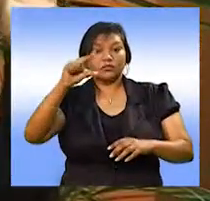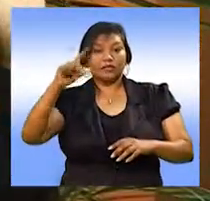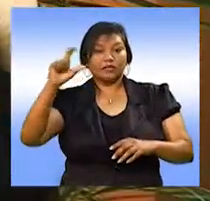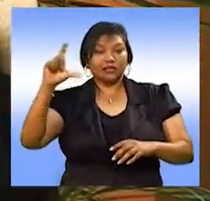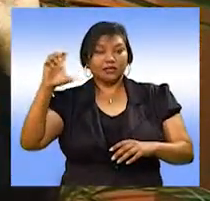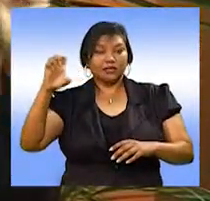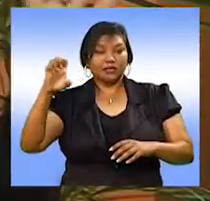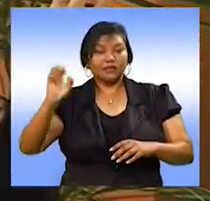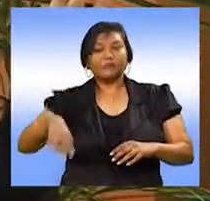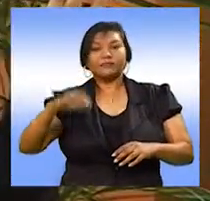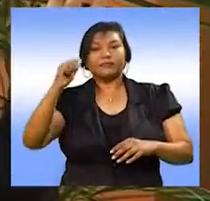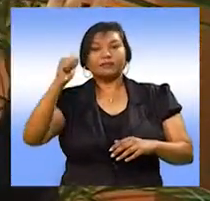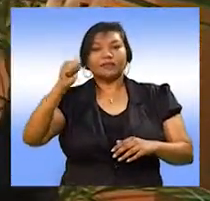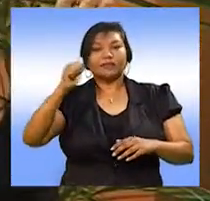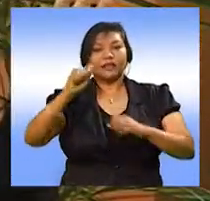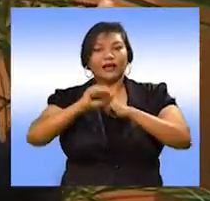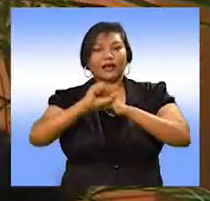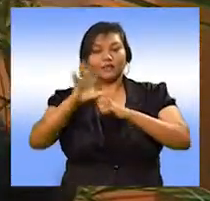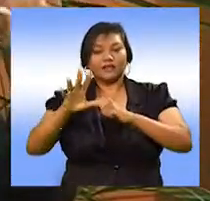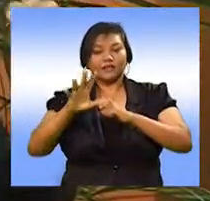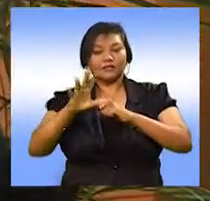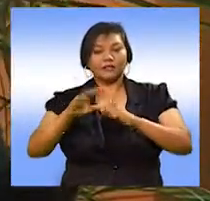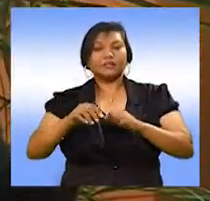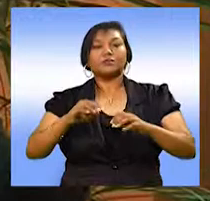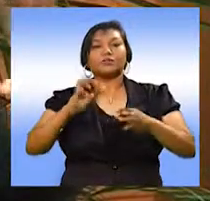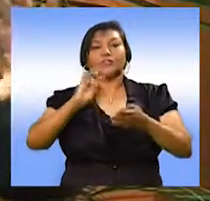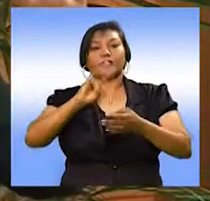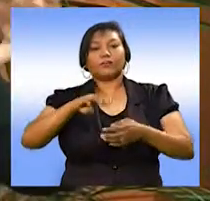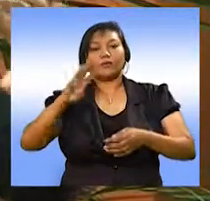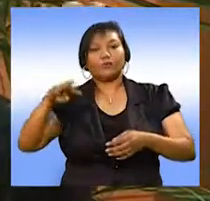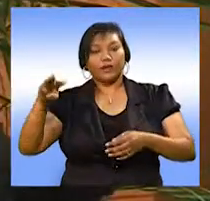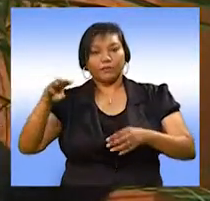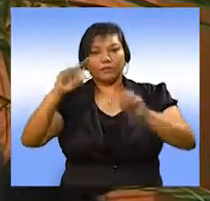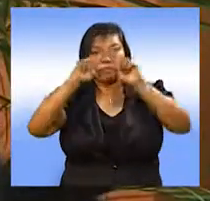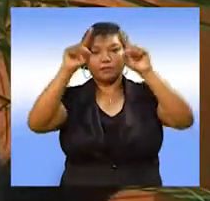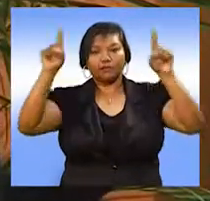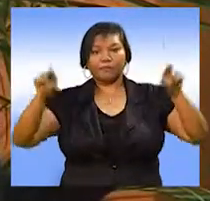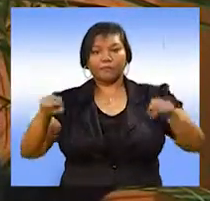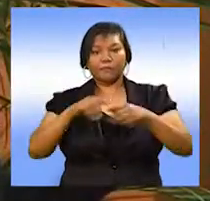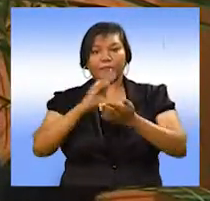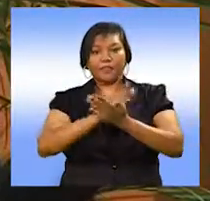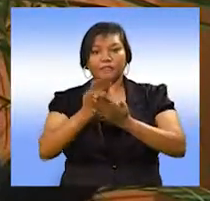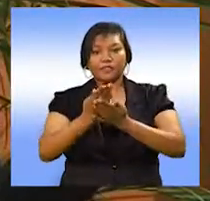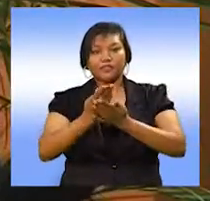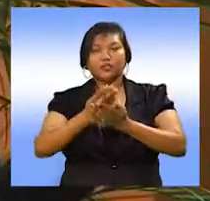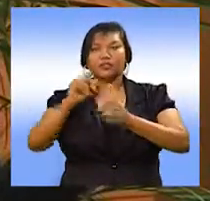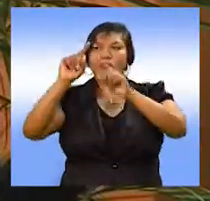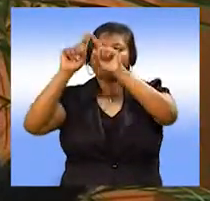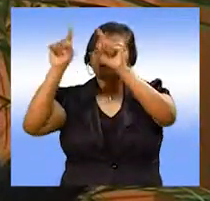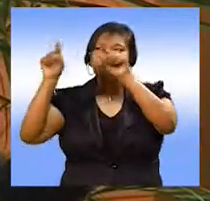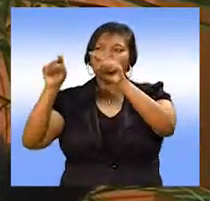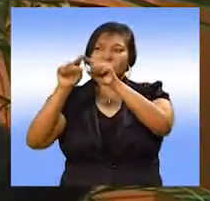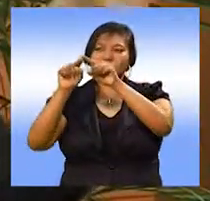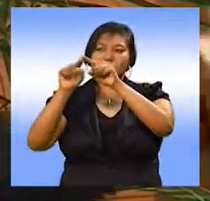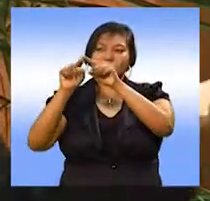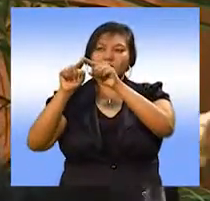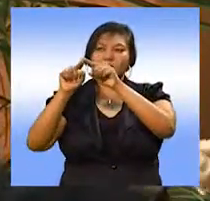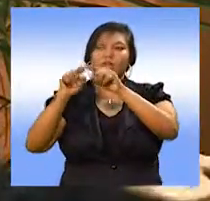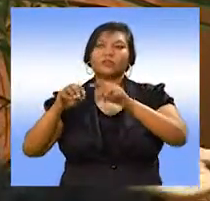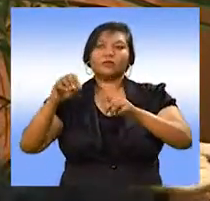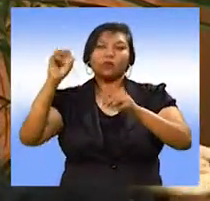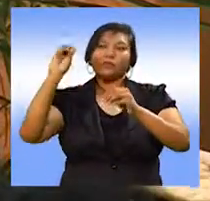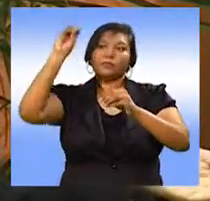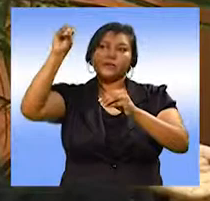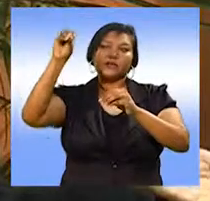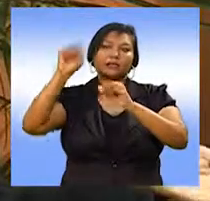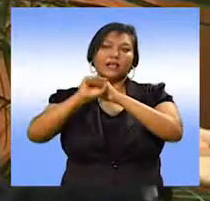you have your website. There is a space for something called Google AdWords, and an advertiser places